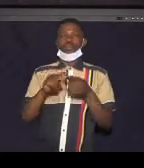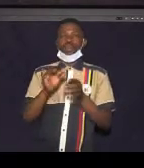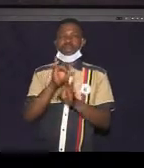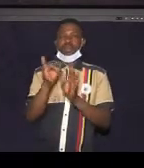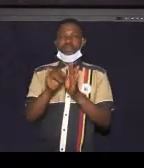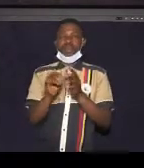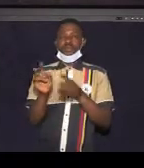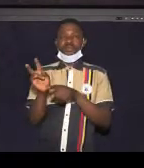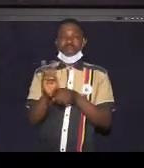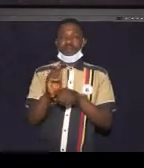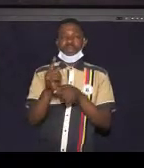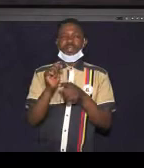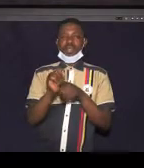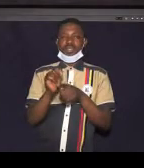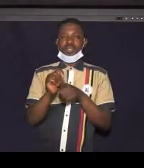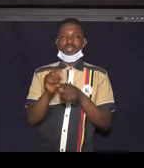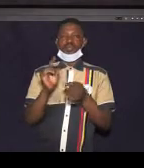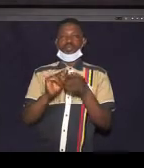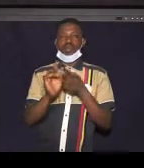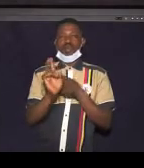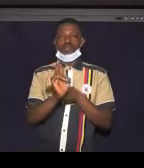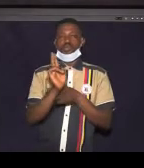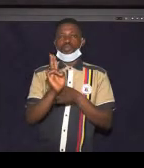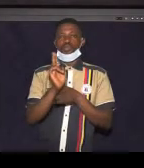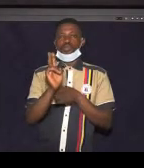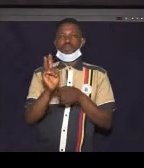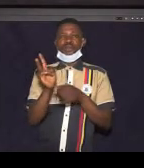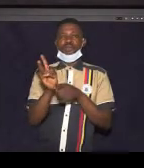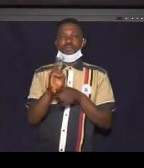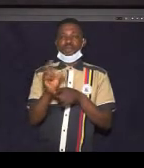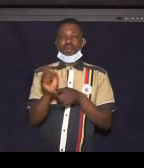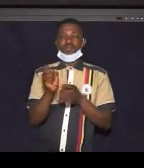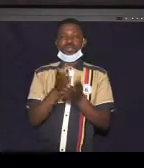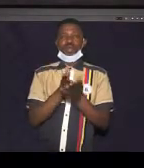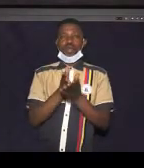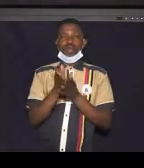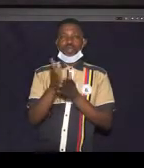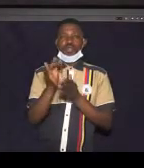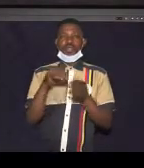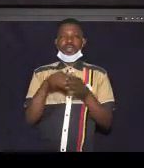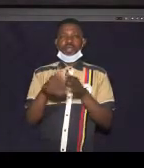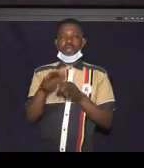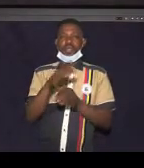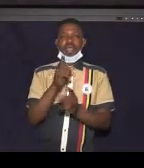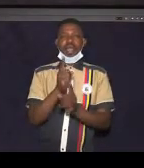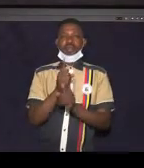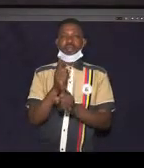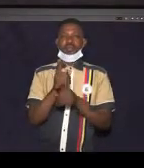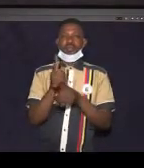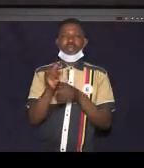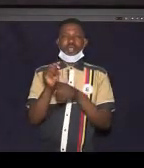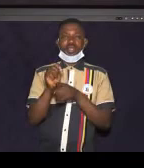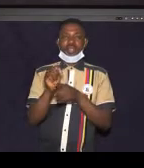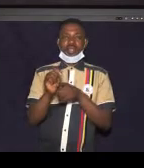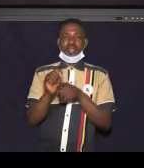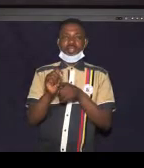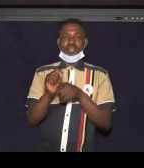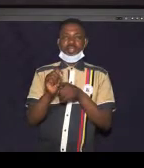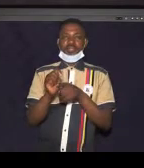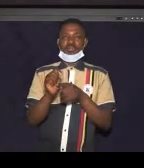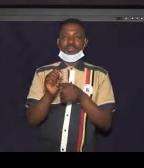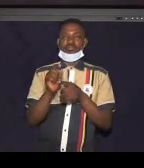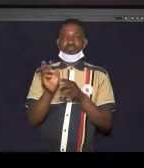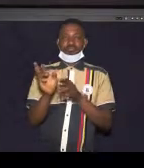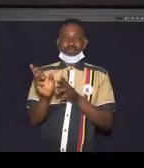tenses. You should be able to use verbs correctly in their appropriate tenses. Are we